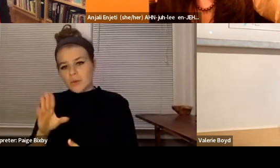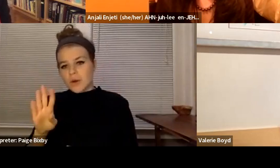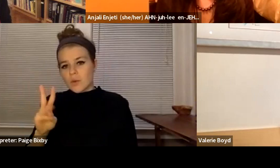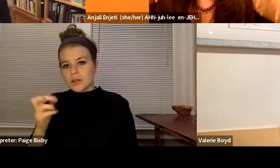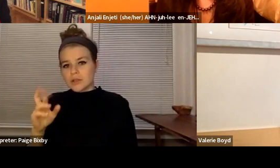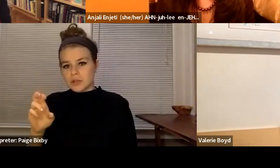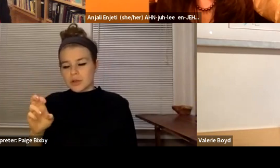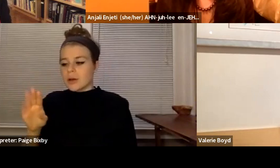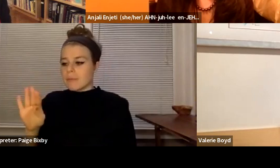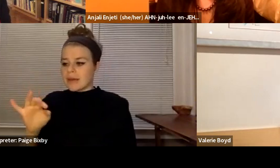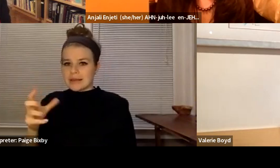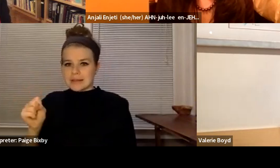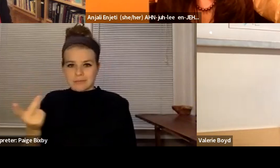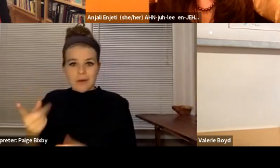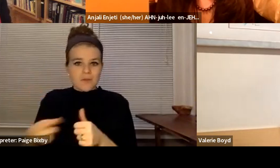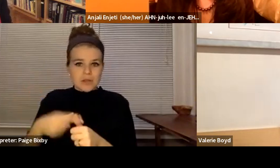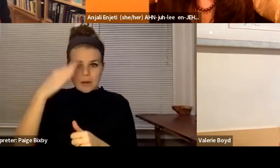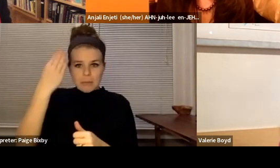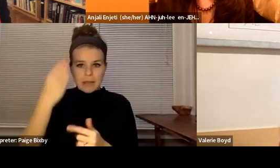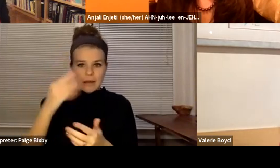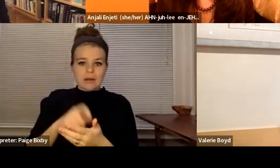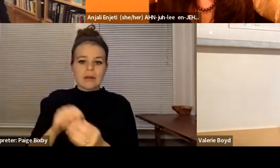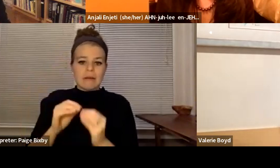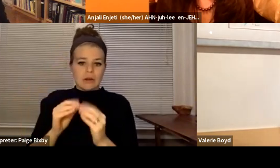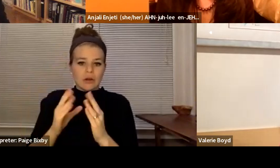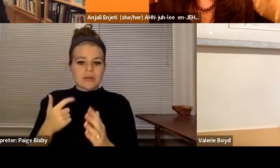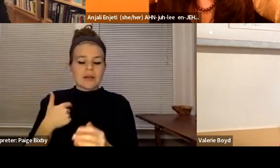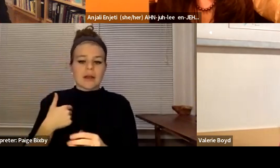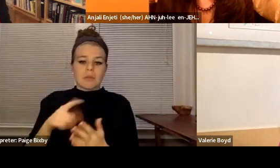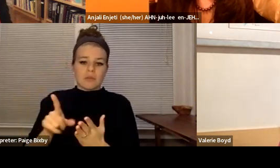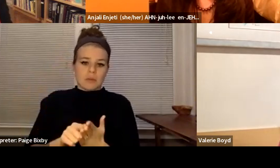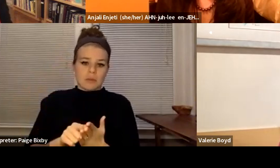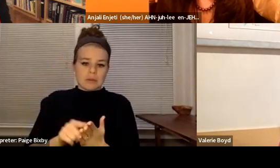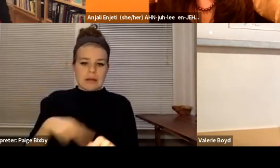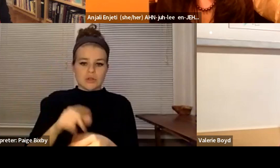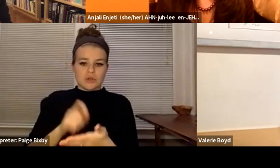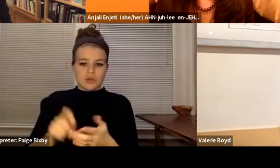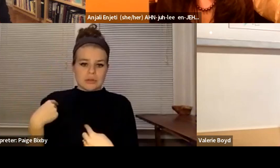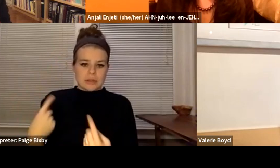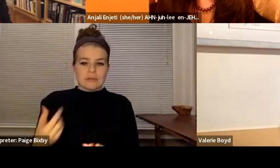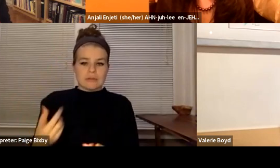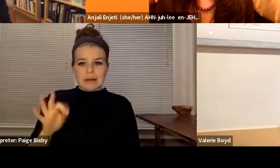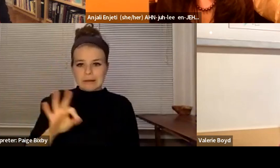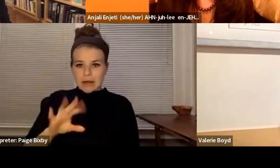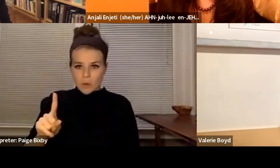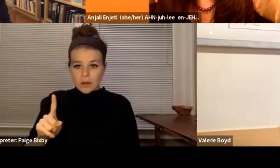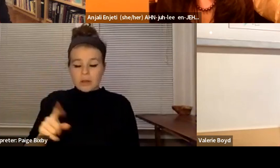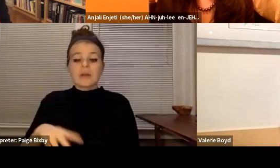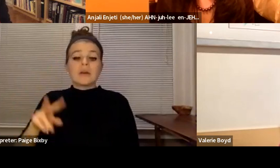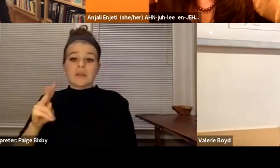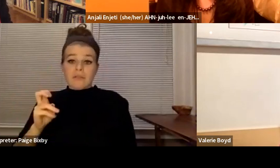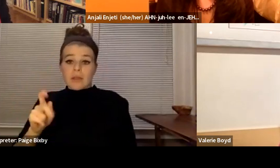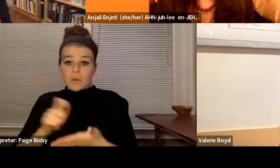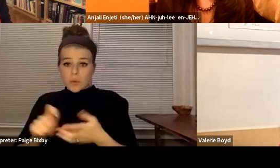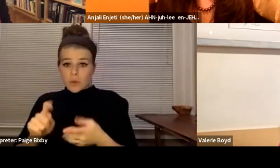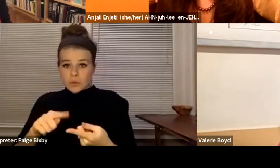Black editors I'd worked with, and I'd been publishing in national journals since 91. So Valerie wrote to me after one of